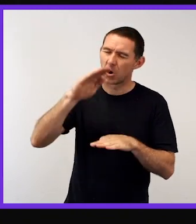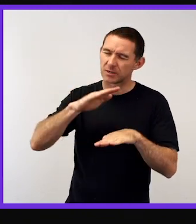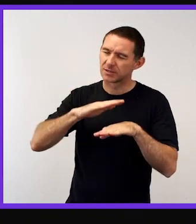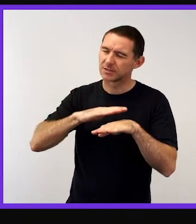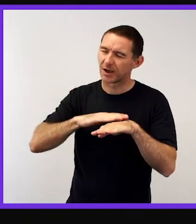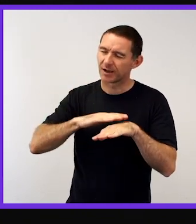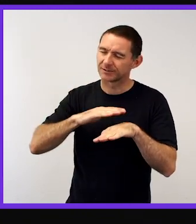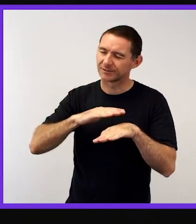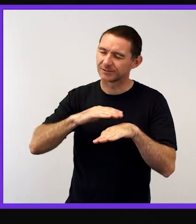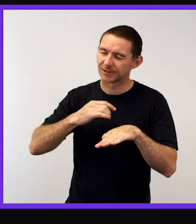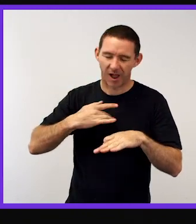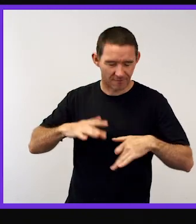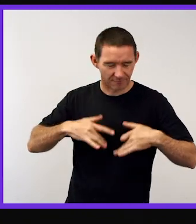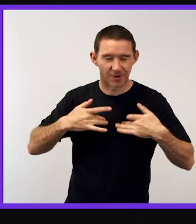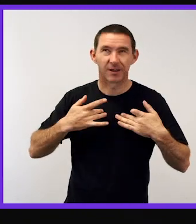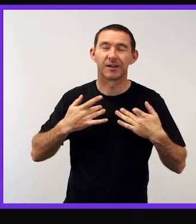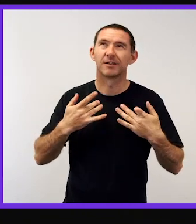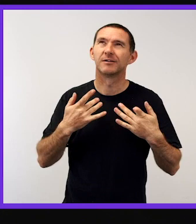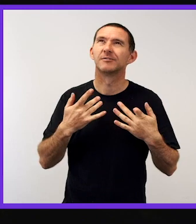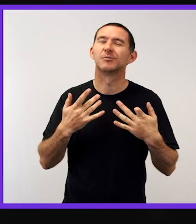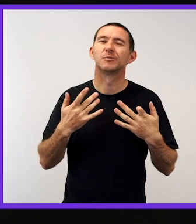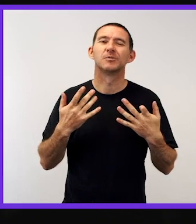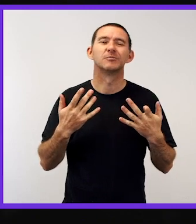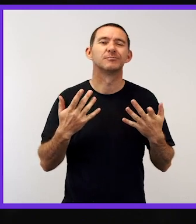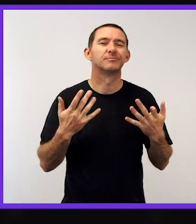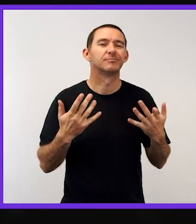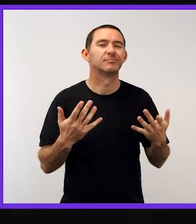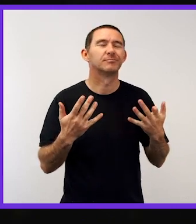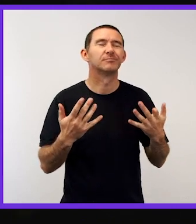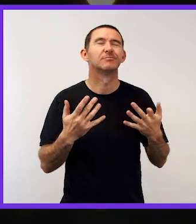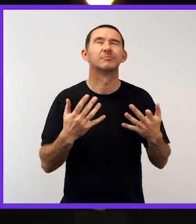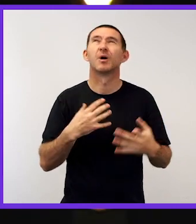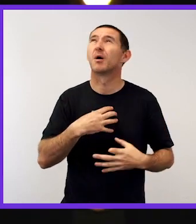I have felt your touch